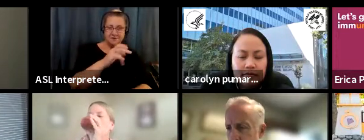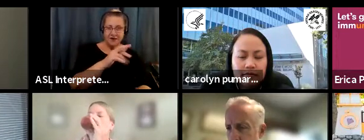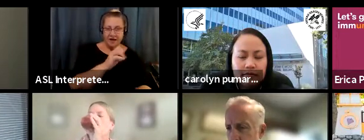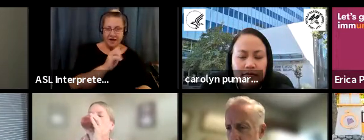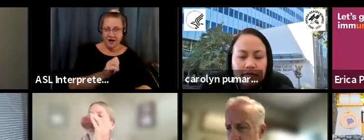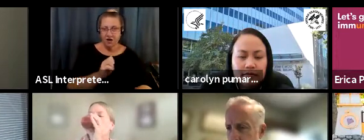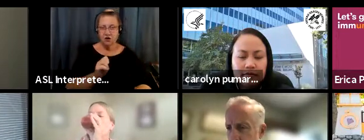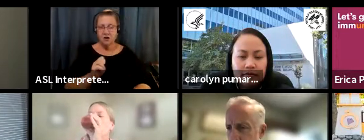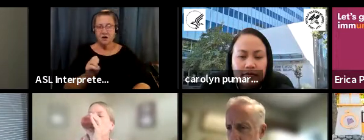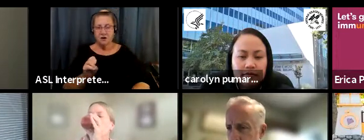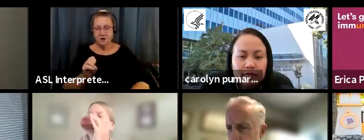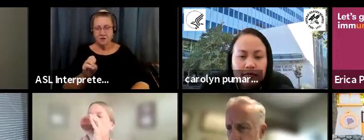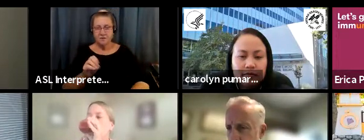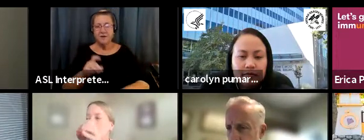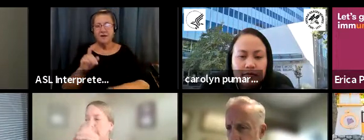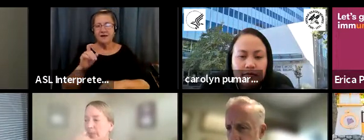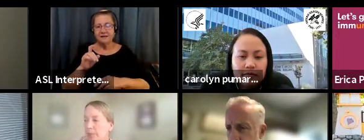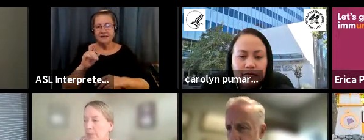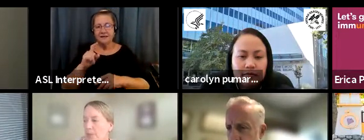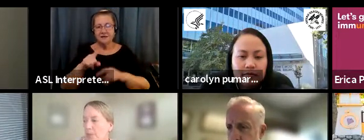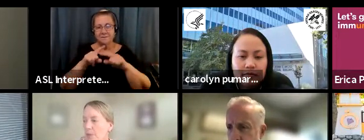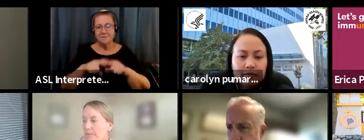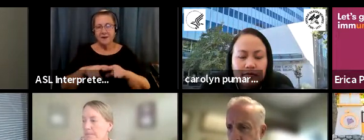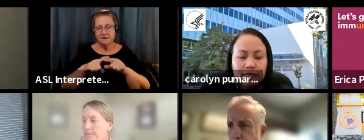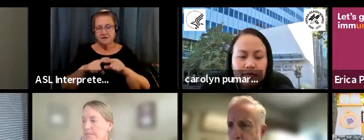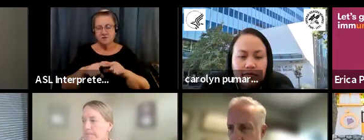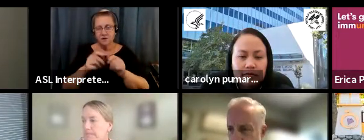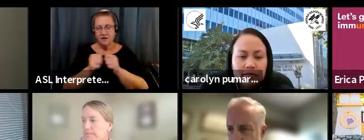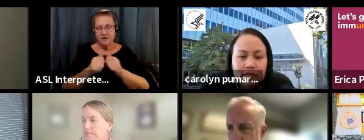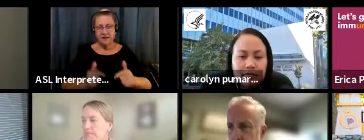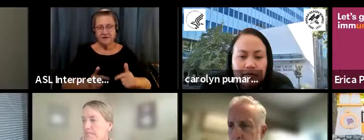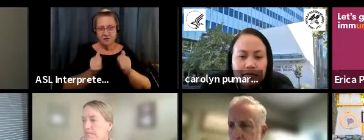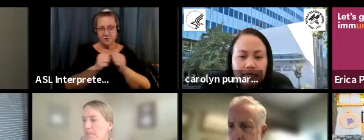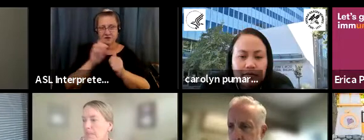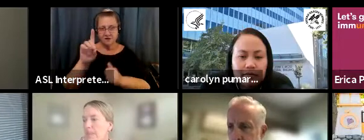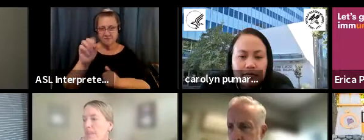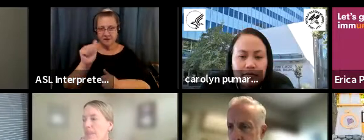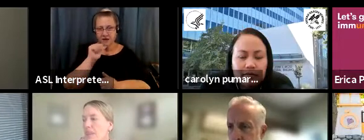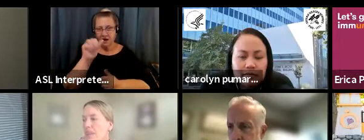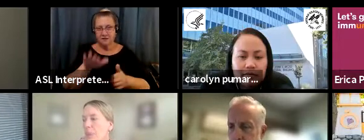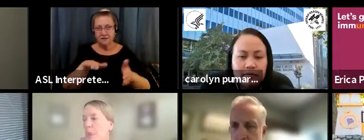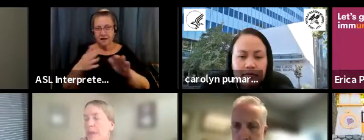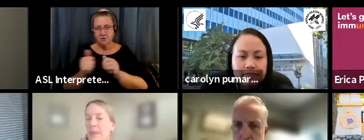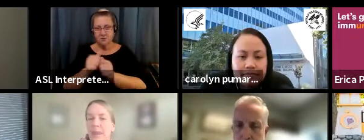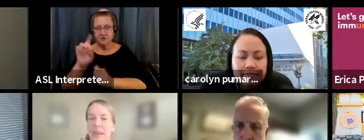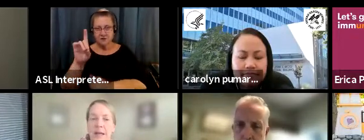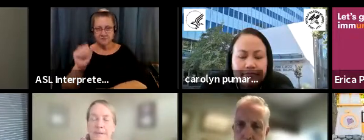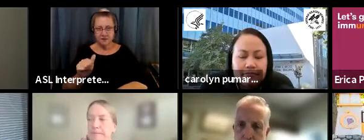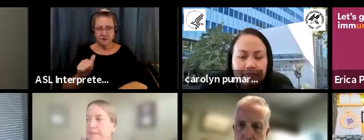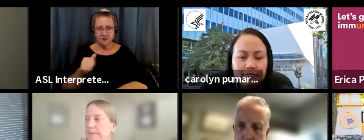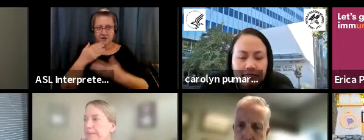on living with a disability, not dying with a disability. Thank you very much.